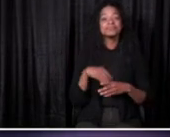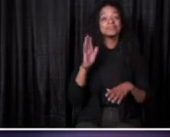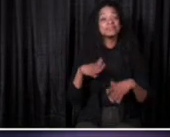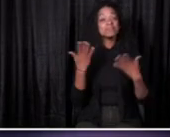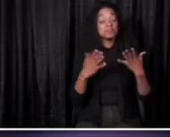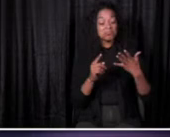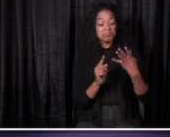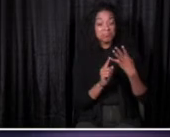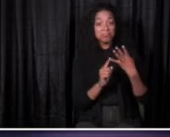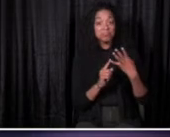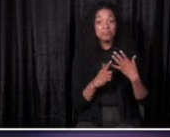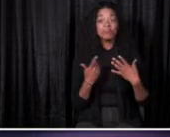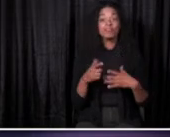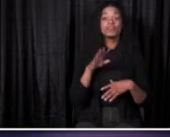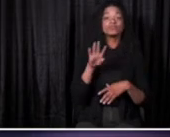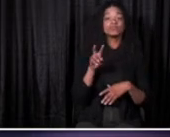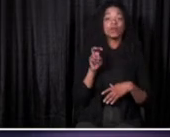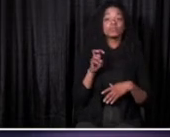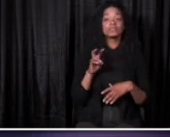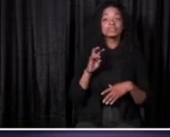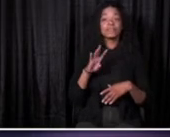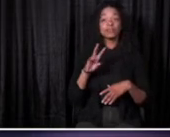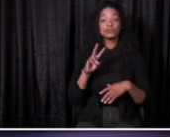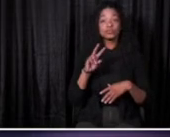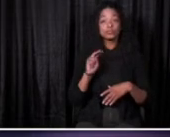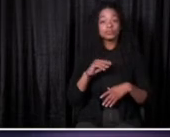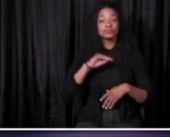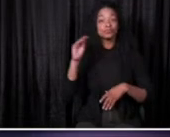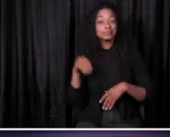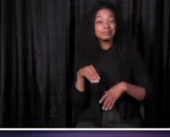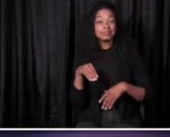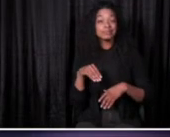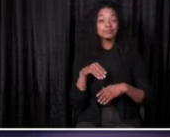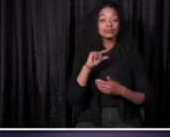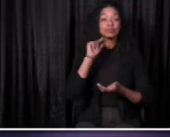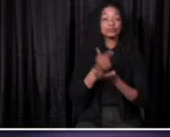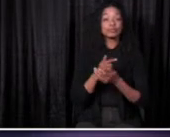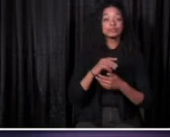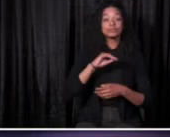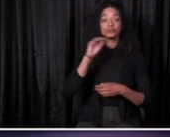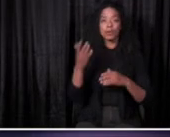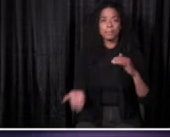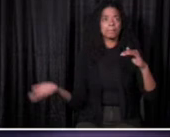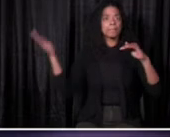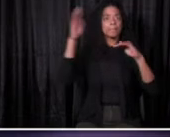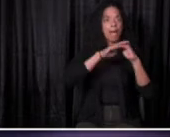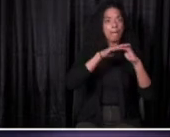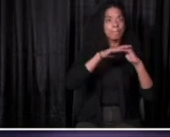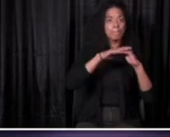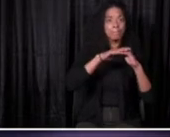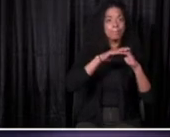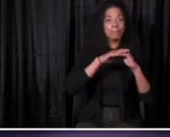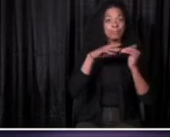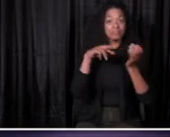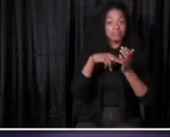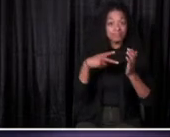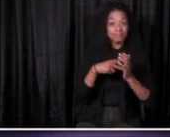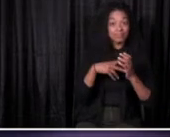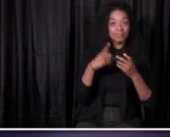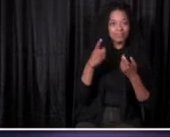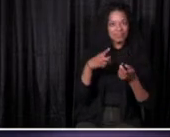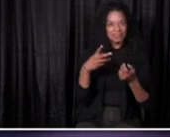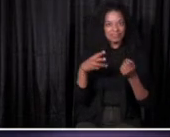272% increase in graduation rates, which has saved you $440 million